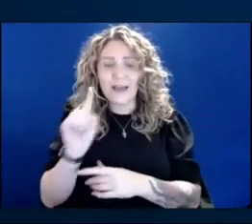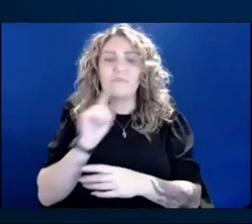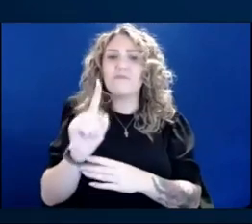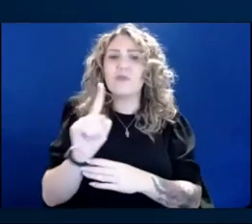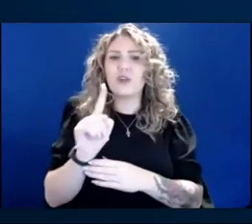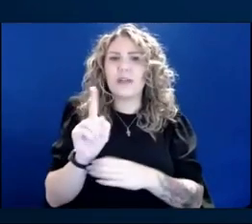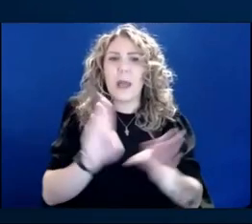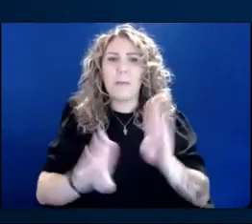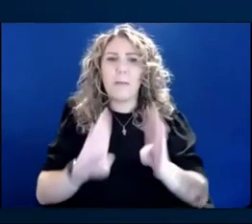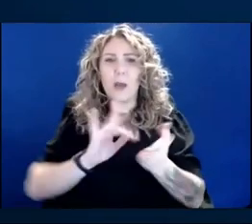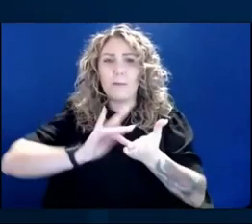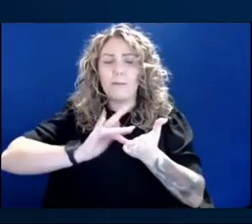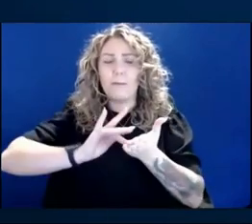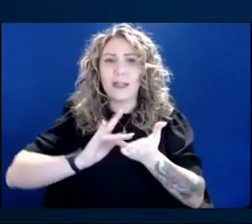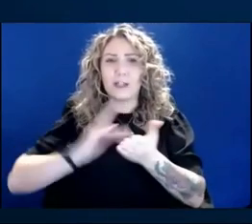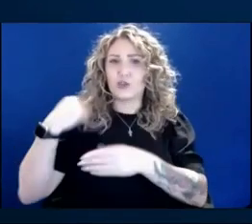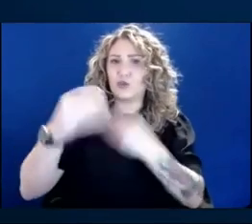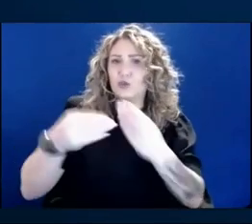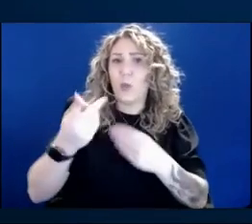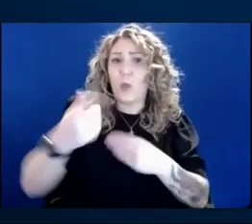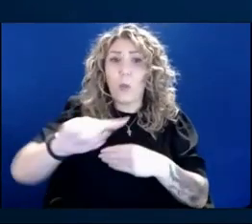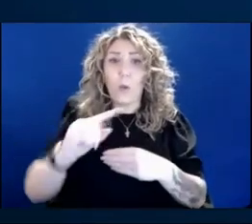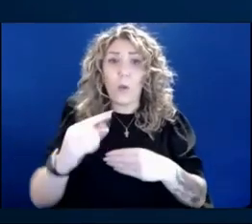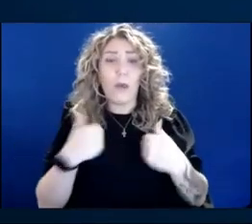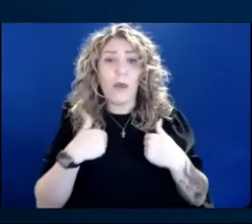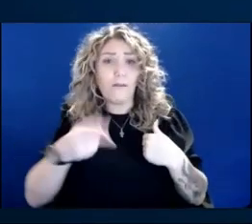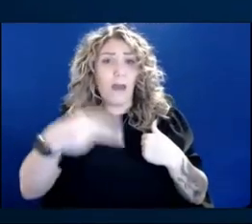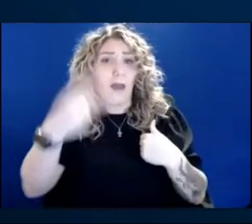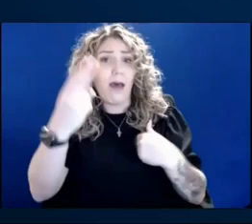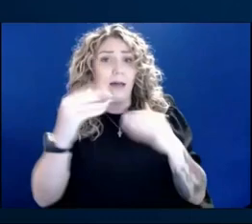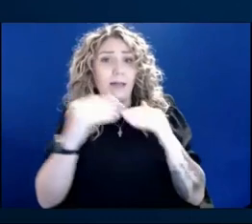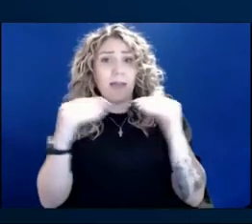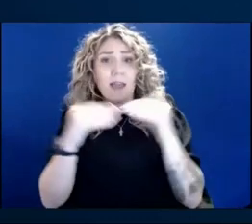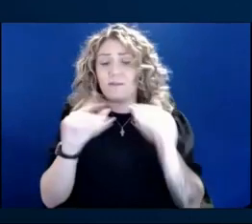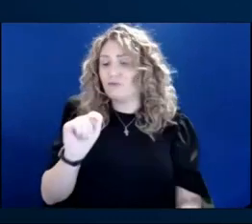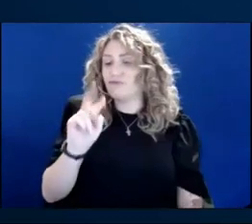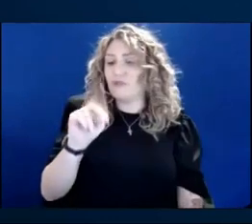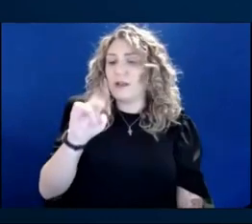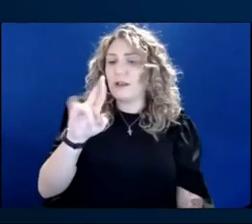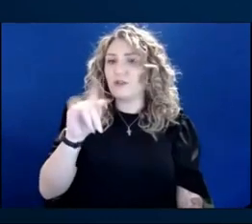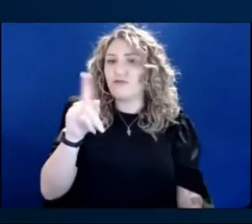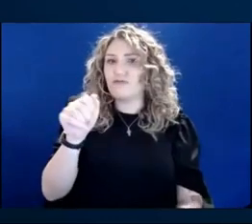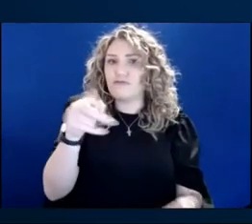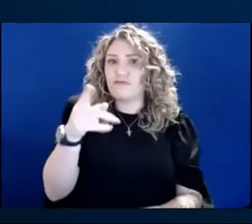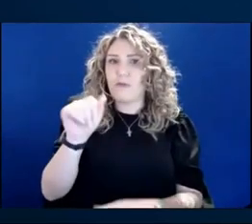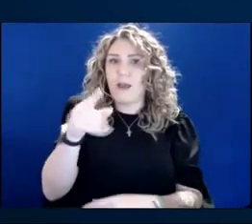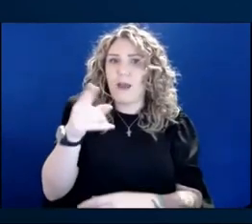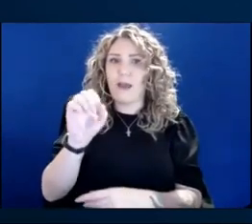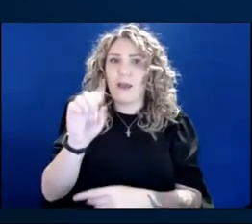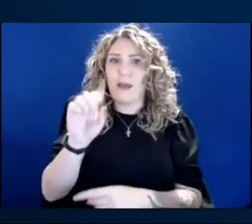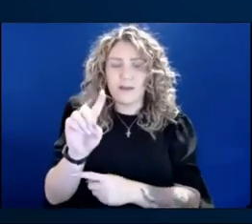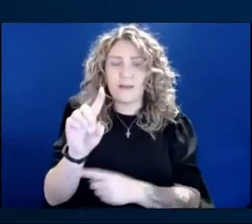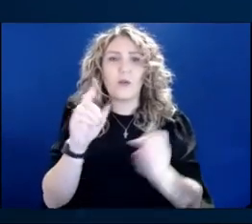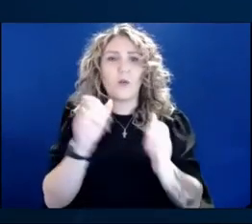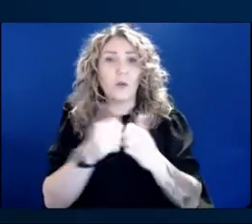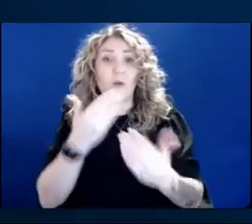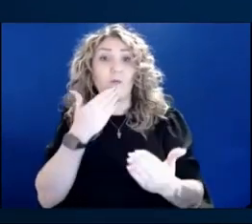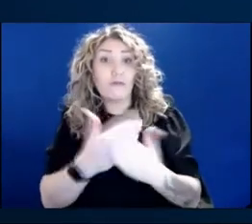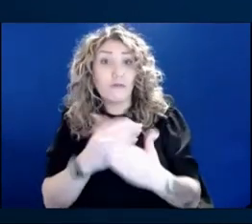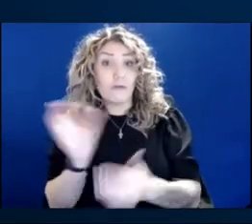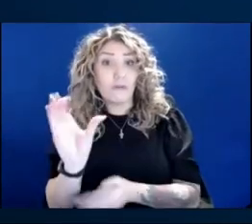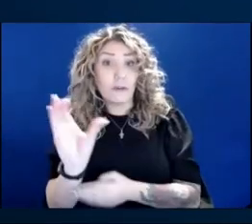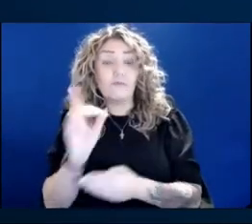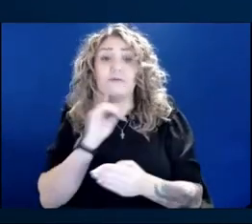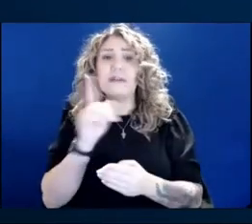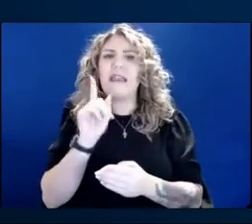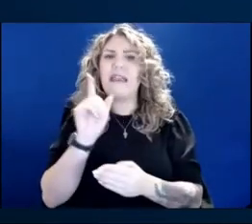that those who had high levels of triglyceride, the good cholesterol, were more likely to be diagnosed with Alzheimer's disease later in